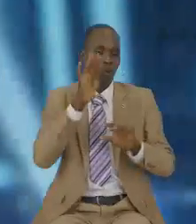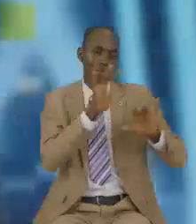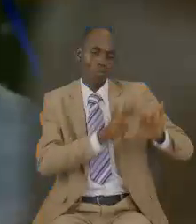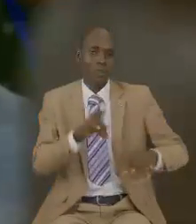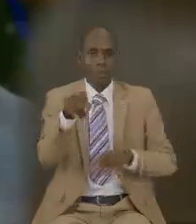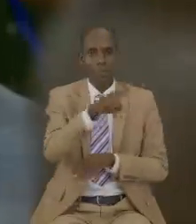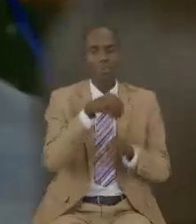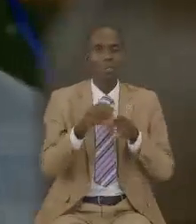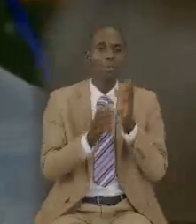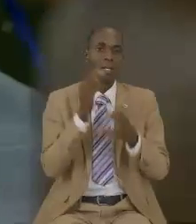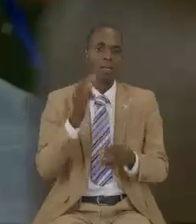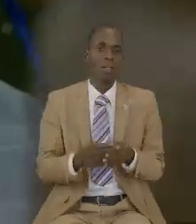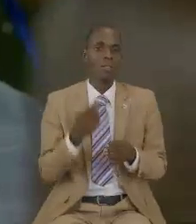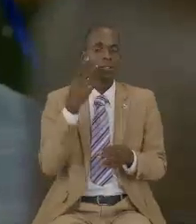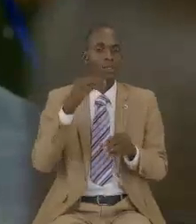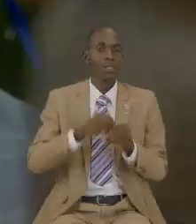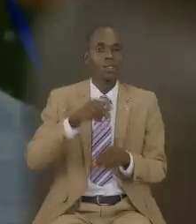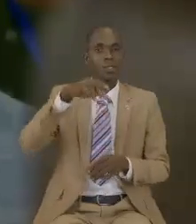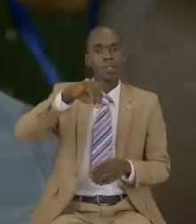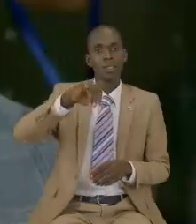you. Look at Psalm